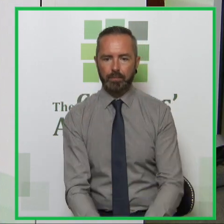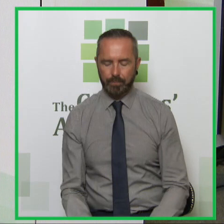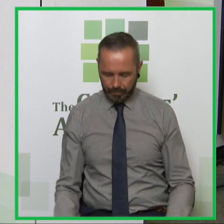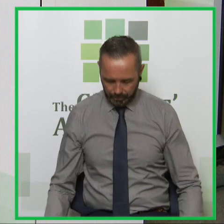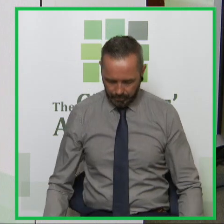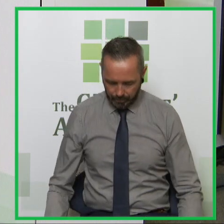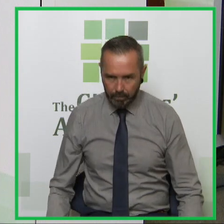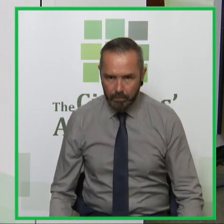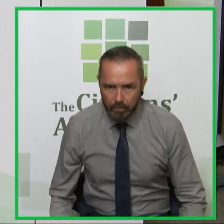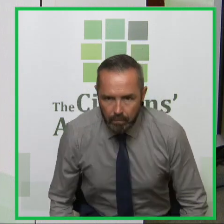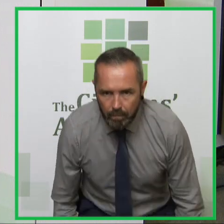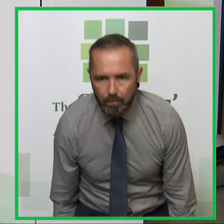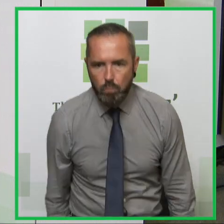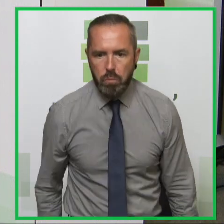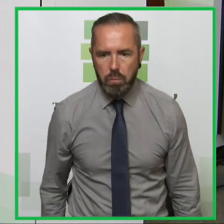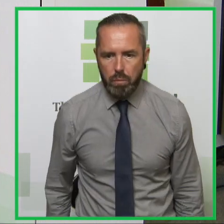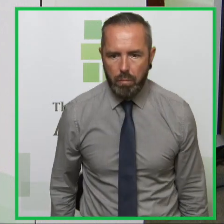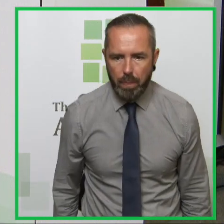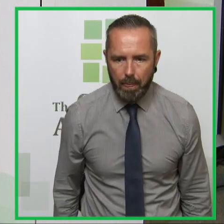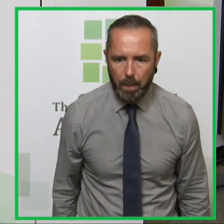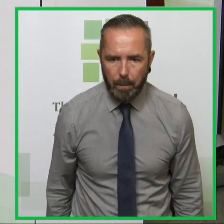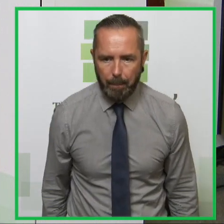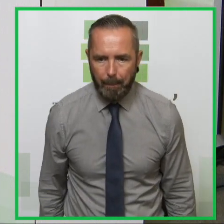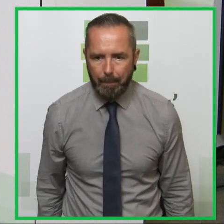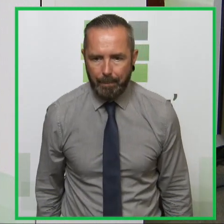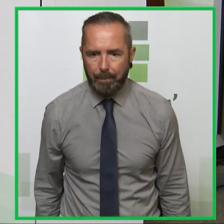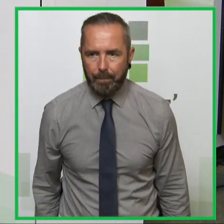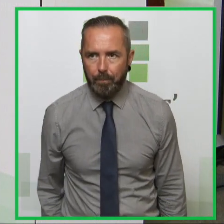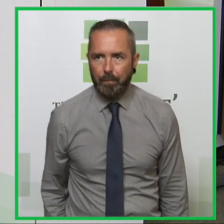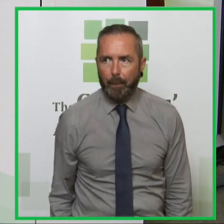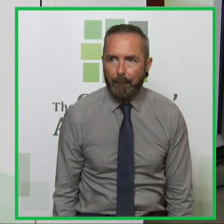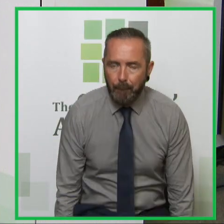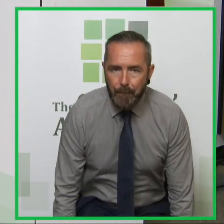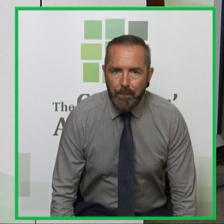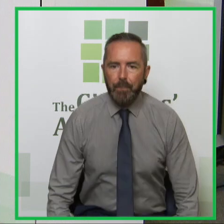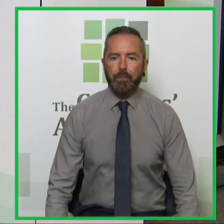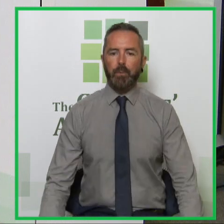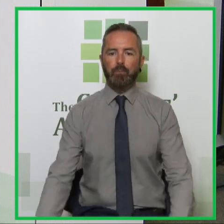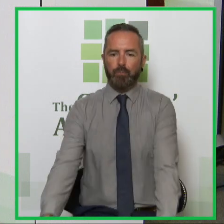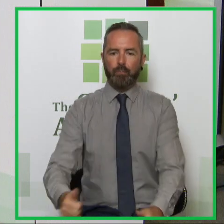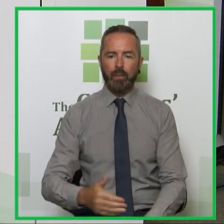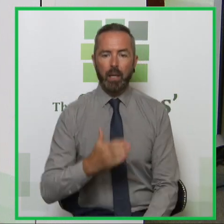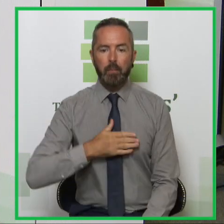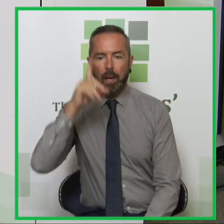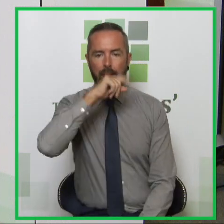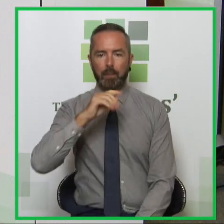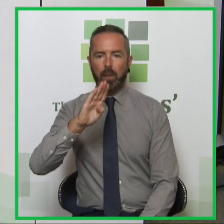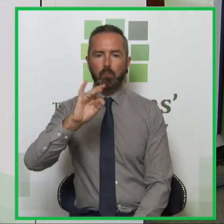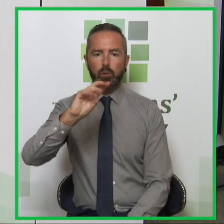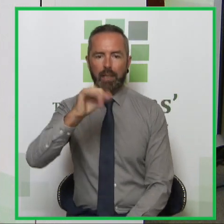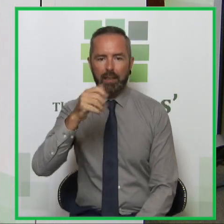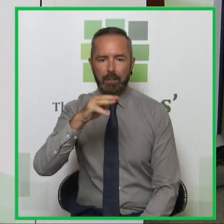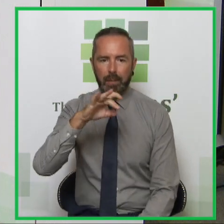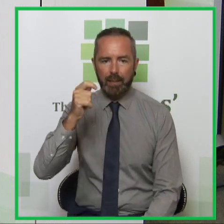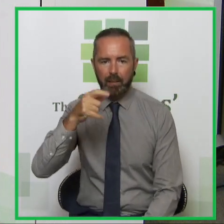very much, Paul, and hello, everybody. My name is Breda Smyth, and I'm the Chief Medical Officer. I'm